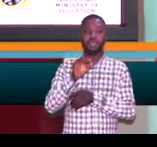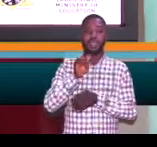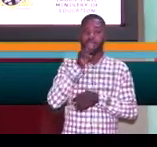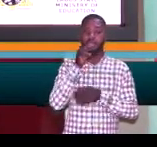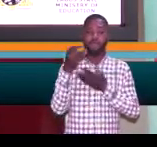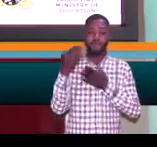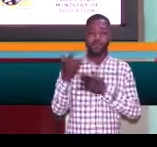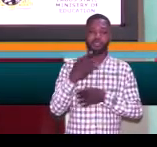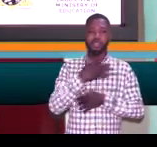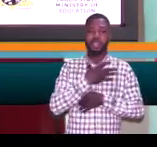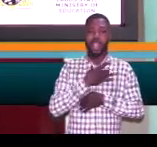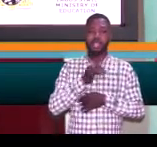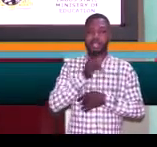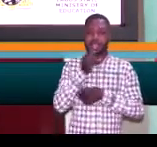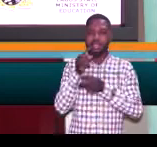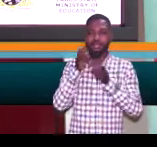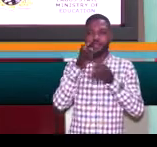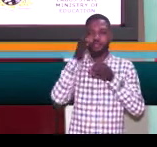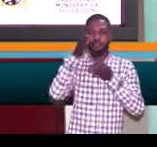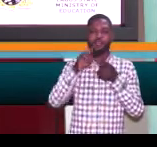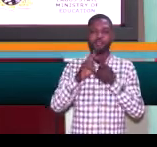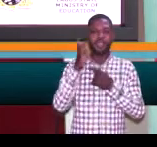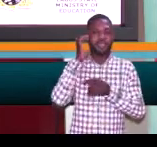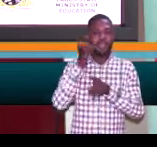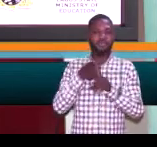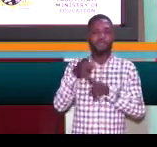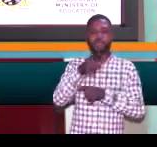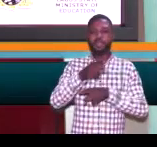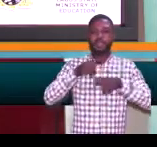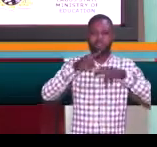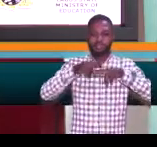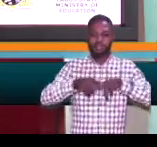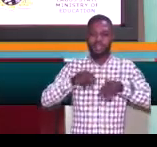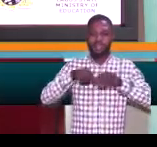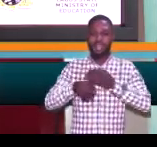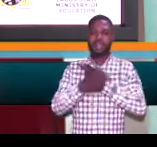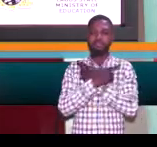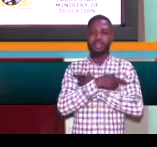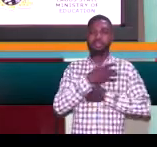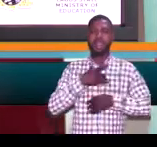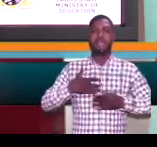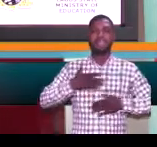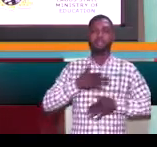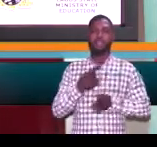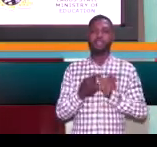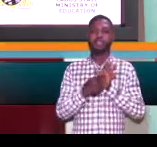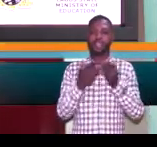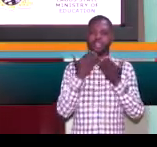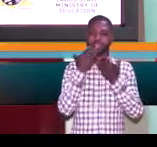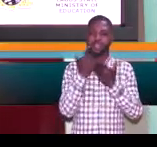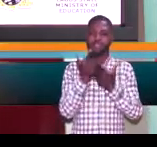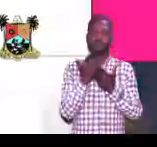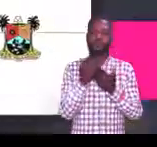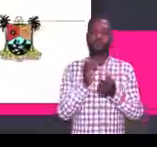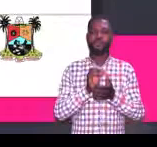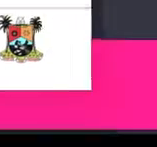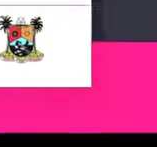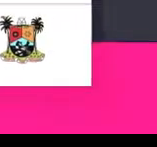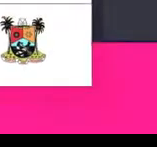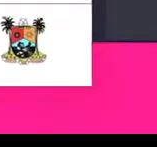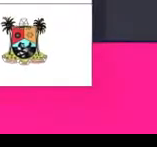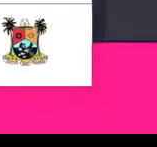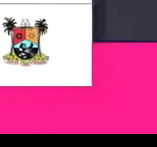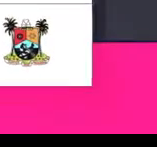081-266-01-889. Yes, I'm waiting and I'm looking forward to hearing from you. Sit down, relax, and enjoy the show. Thank you.